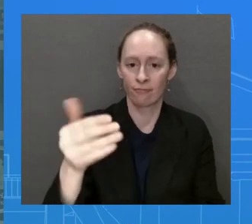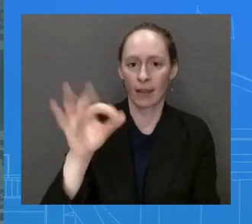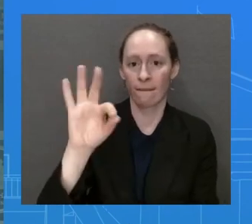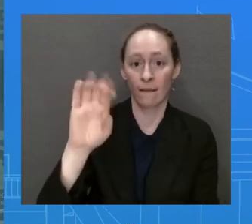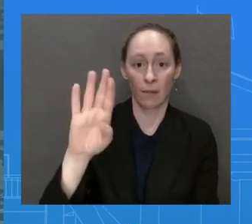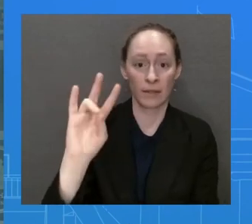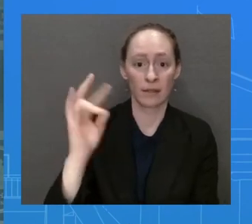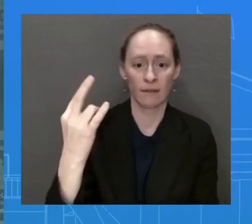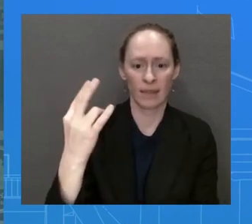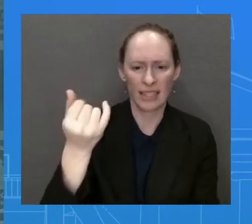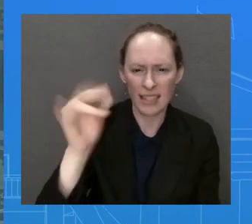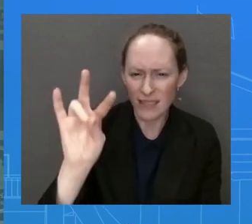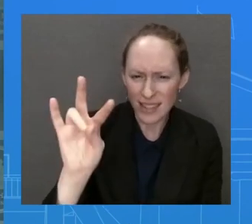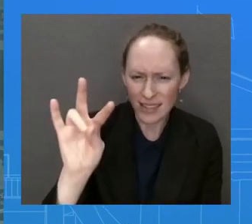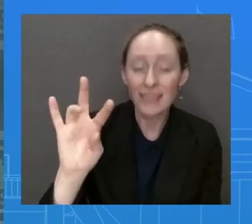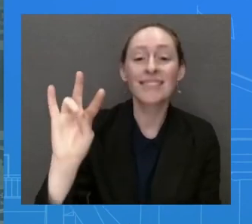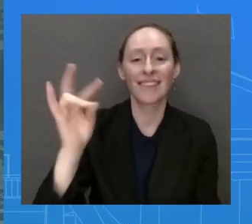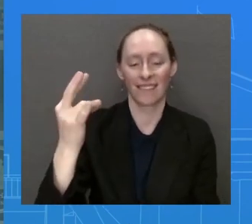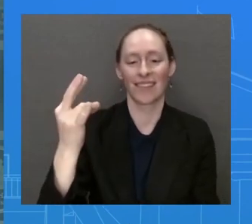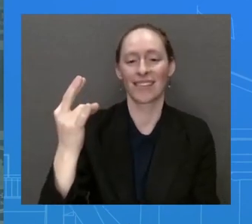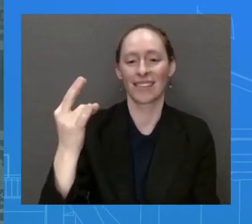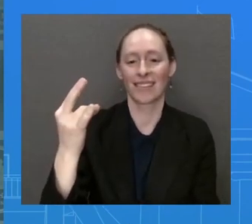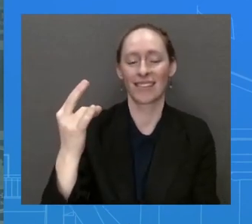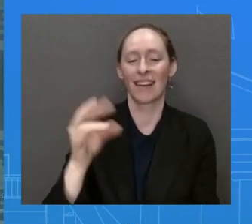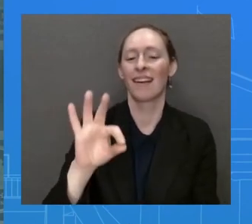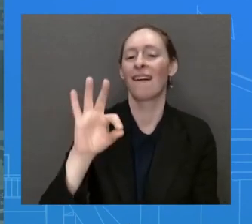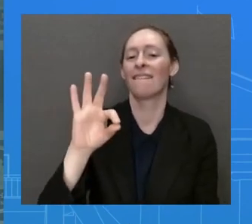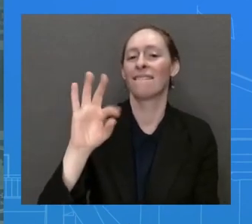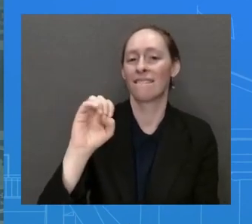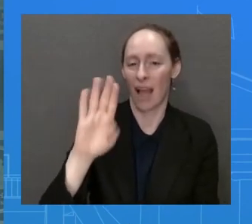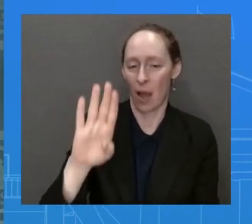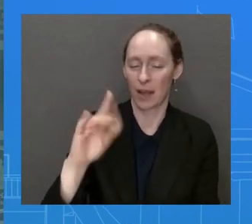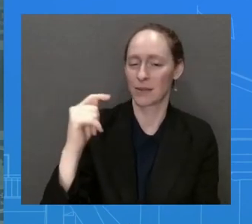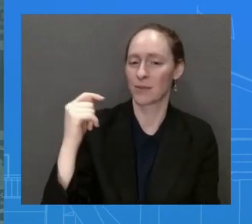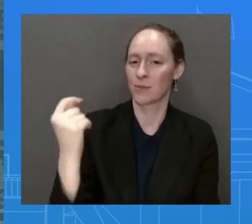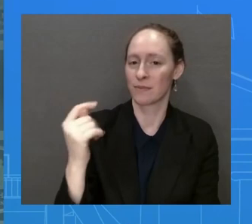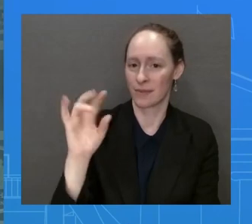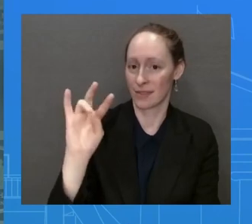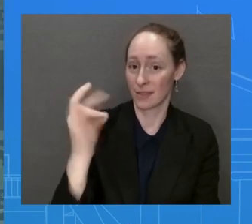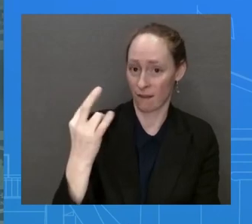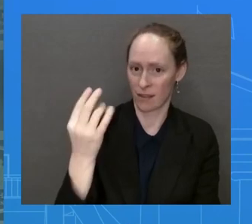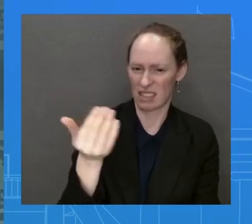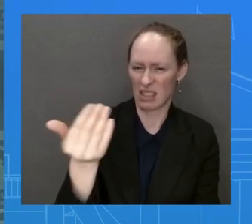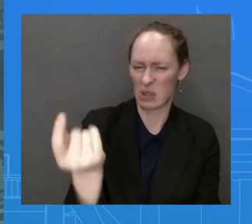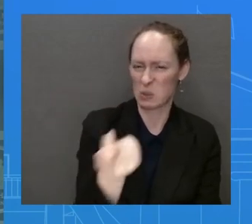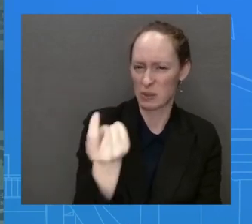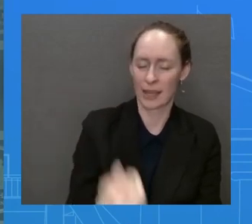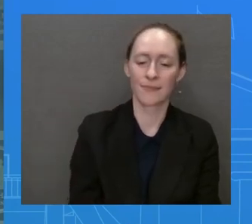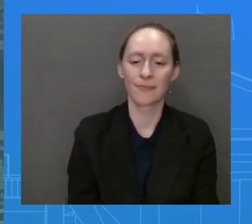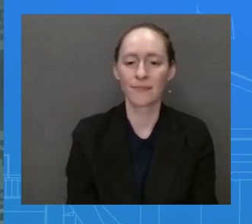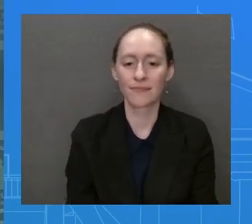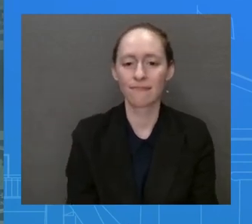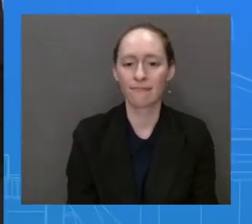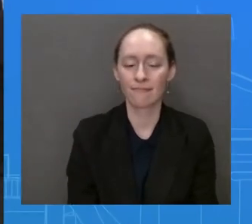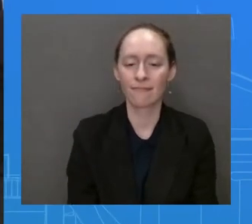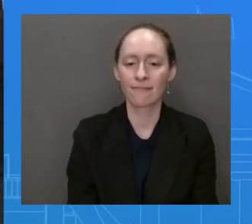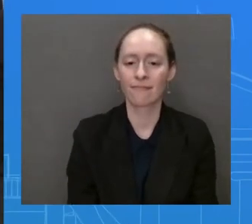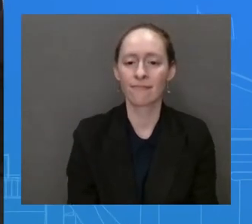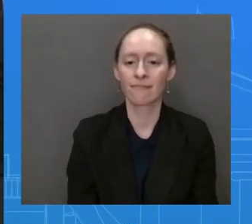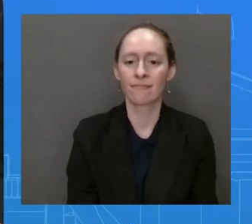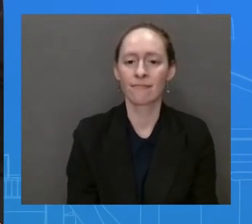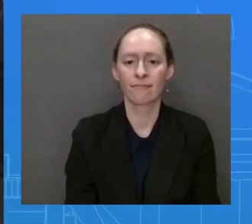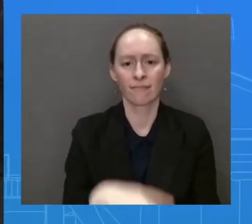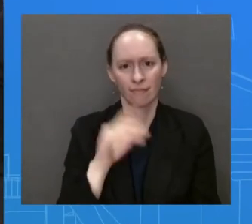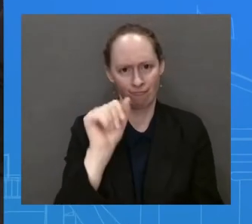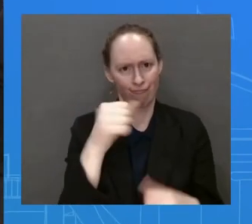On Tuesday, February 7th, 2023. But we truly appreciate the kind invitation by Speaker McCarthy. On the